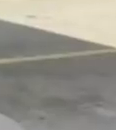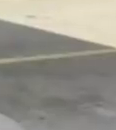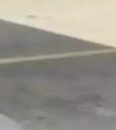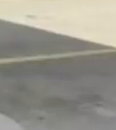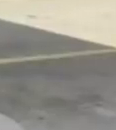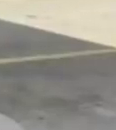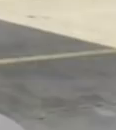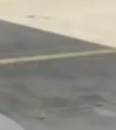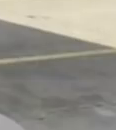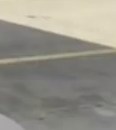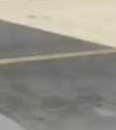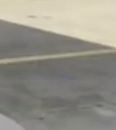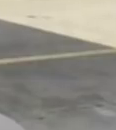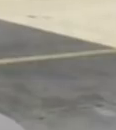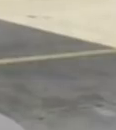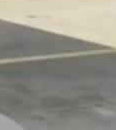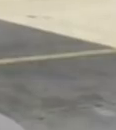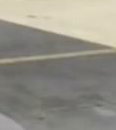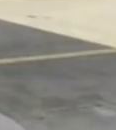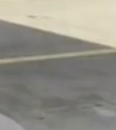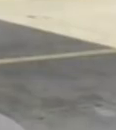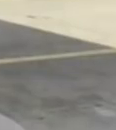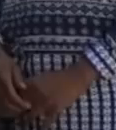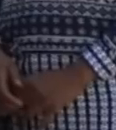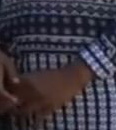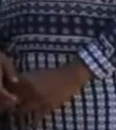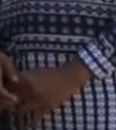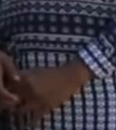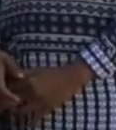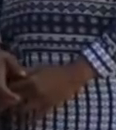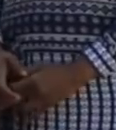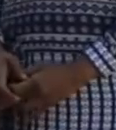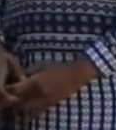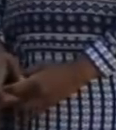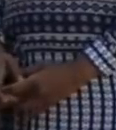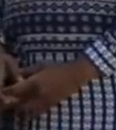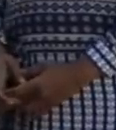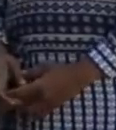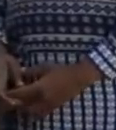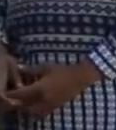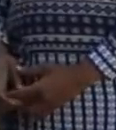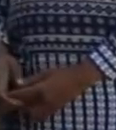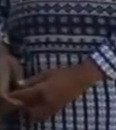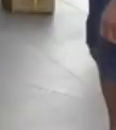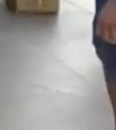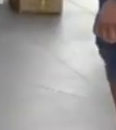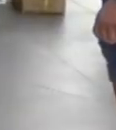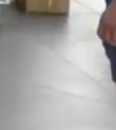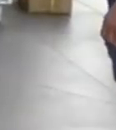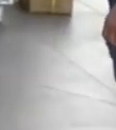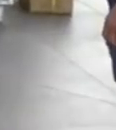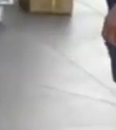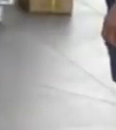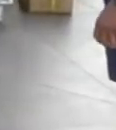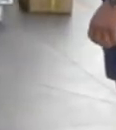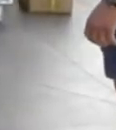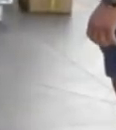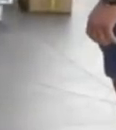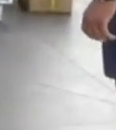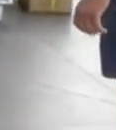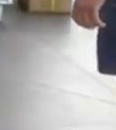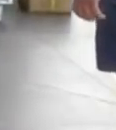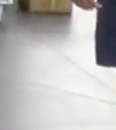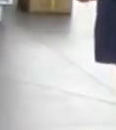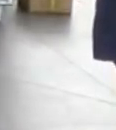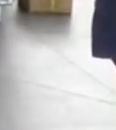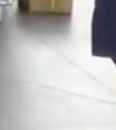given some basic food items to help them as they cope with the current situation in the country. These players have been assured by